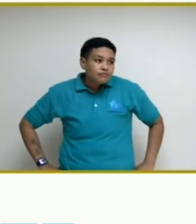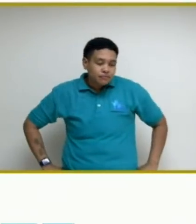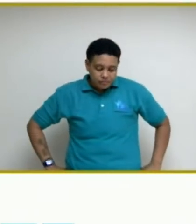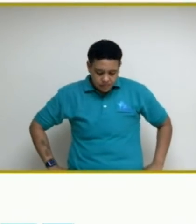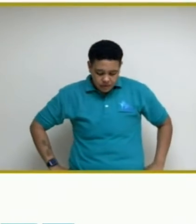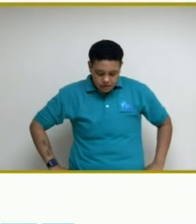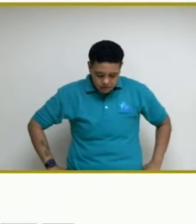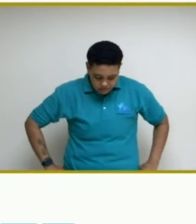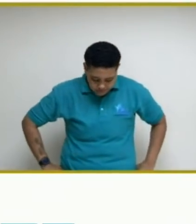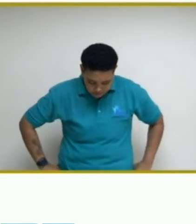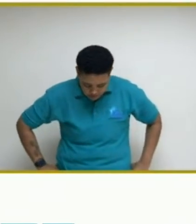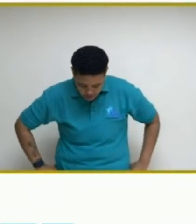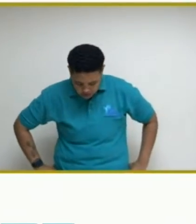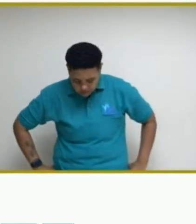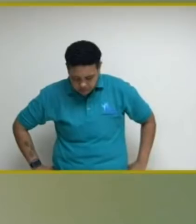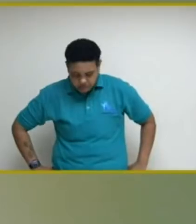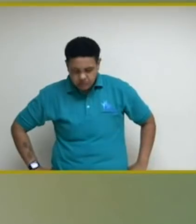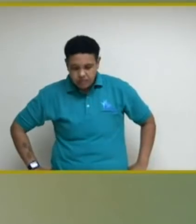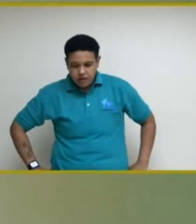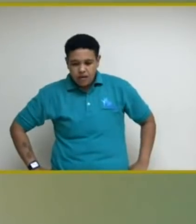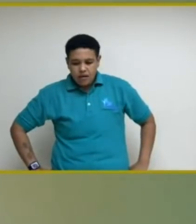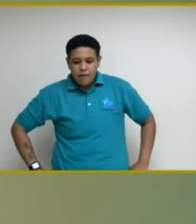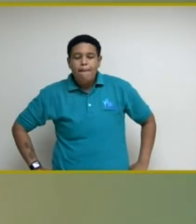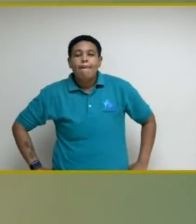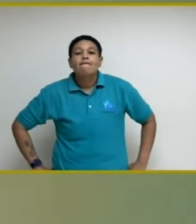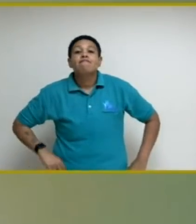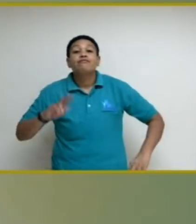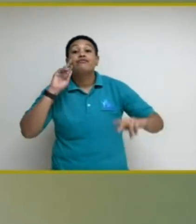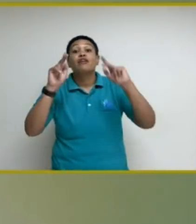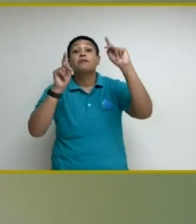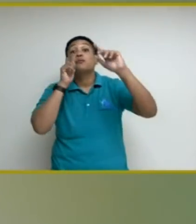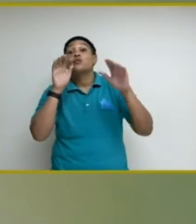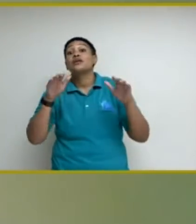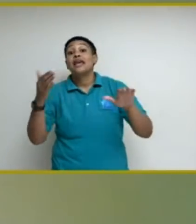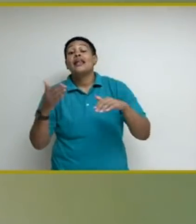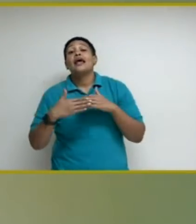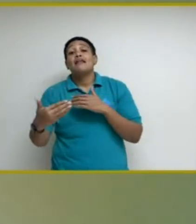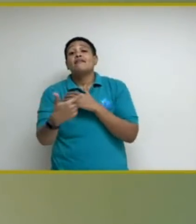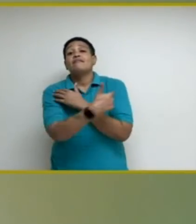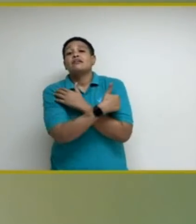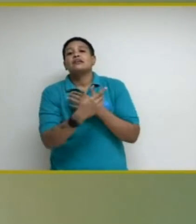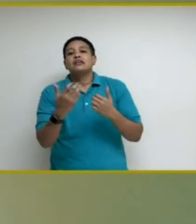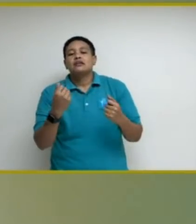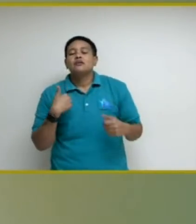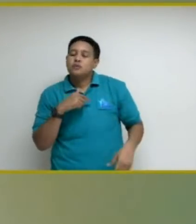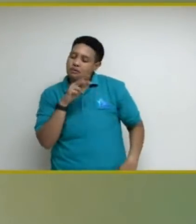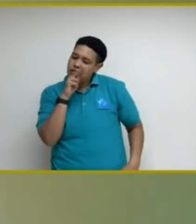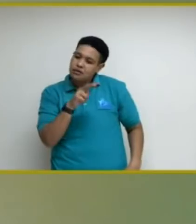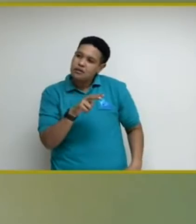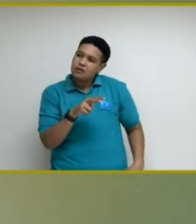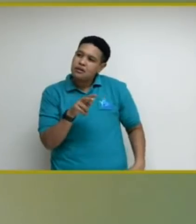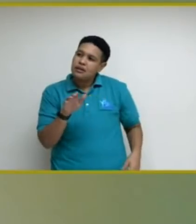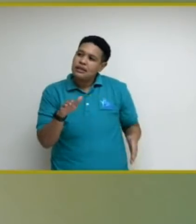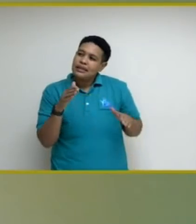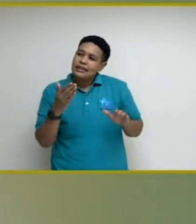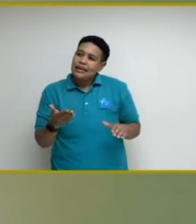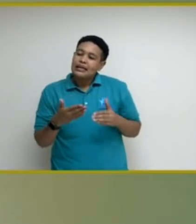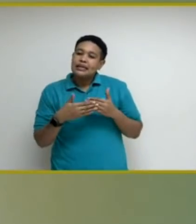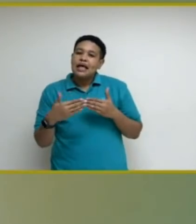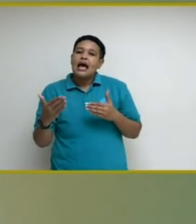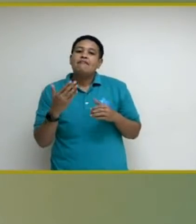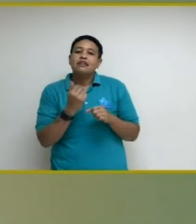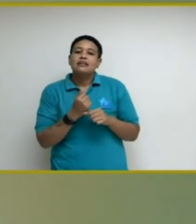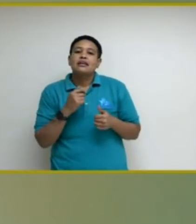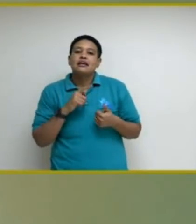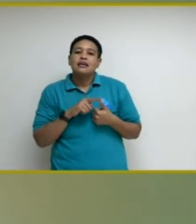Okay, so for persons who have died after taking the vaccine, we have seen deaths after